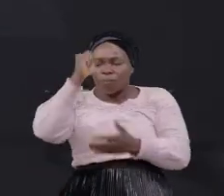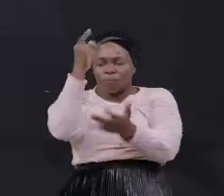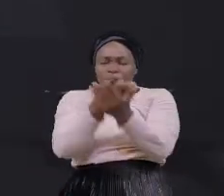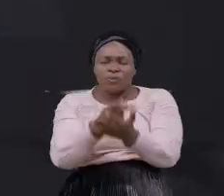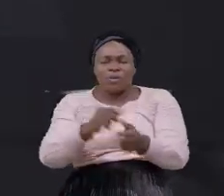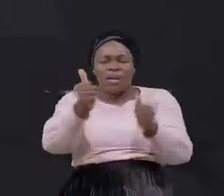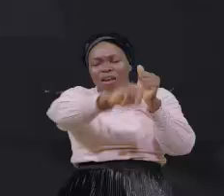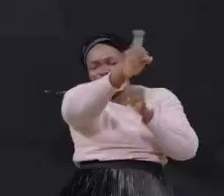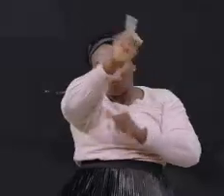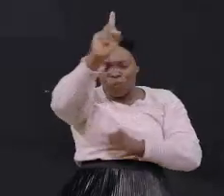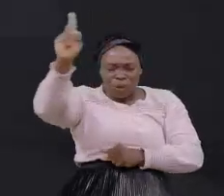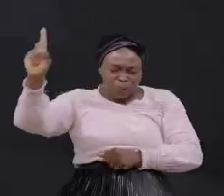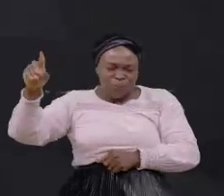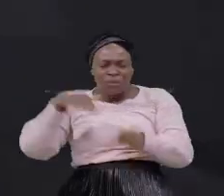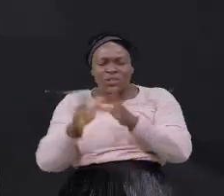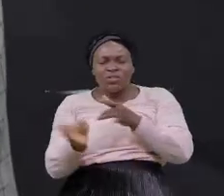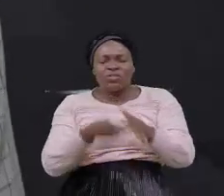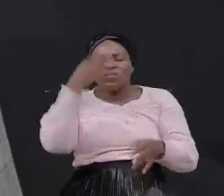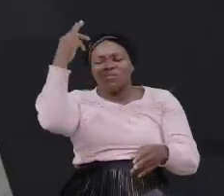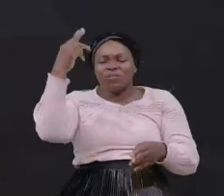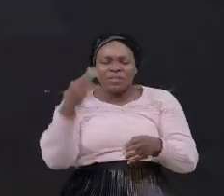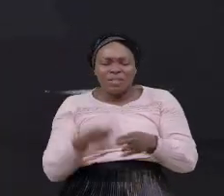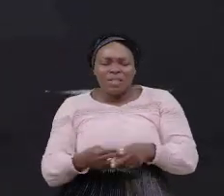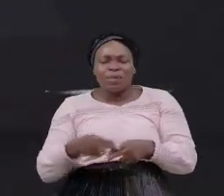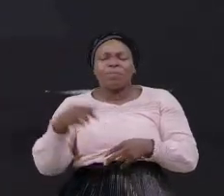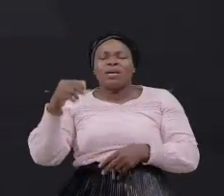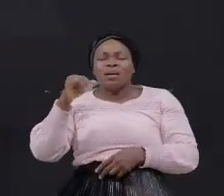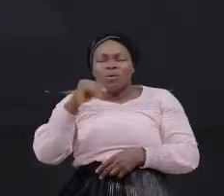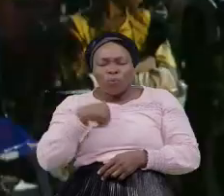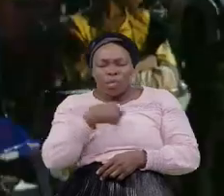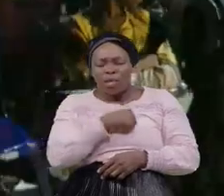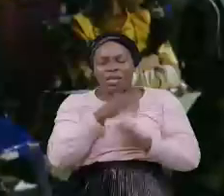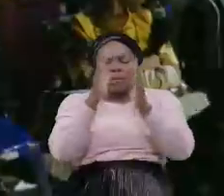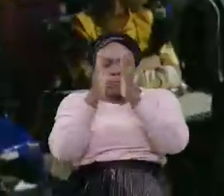everywhere. In Jesus' name, we pray. Amen.